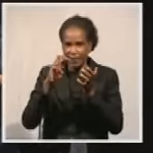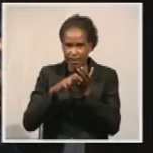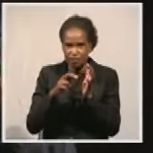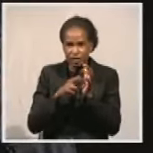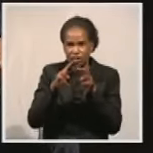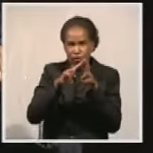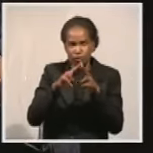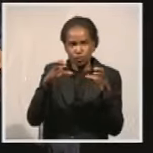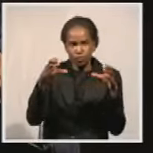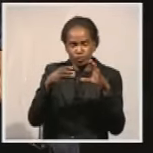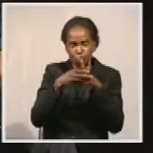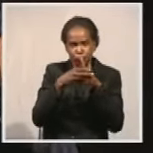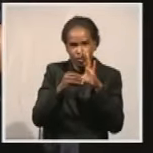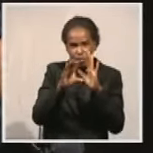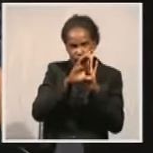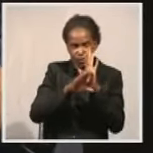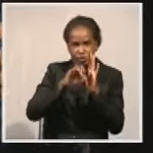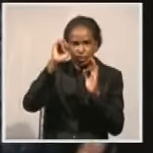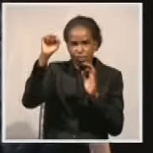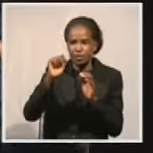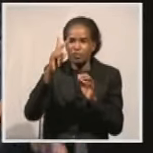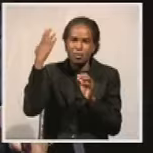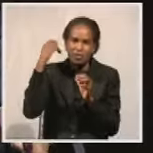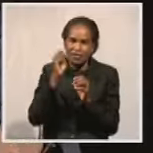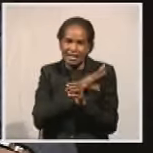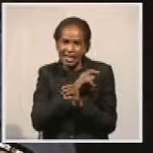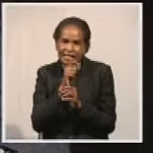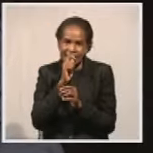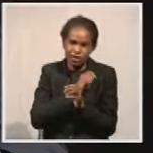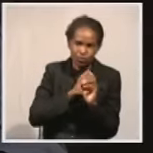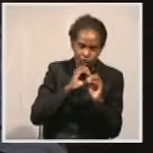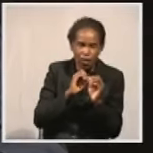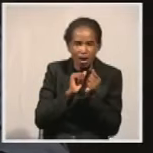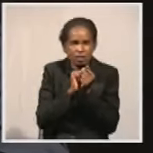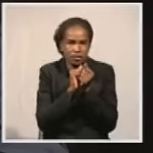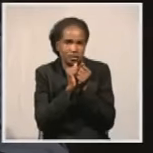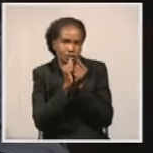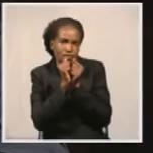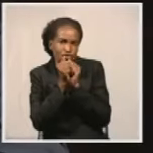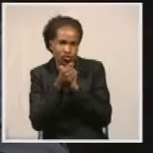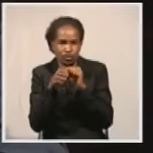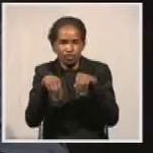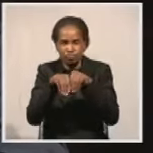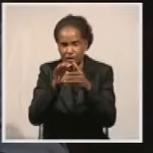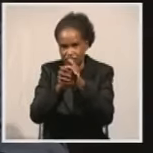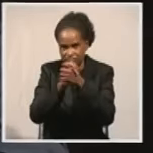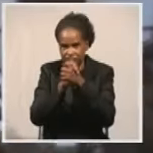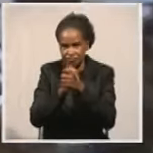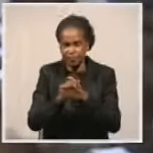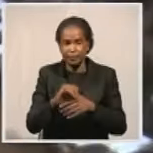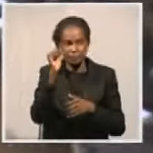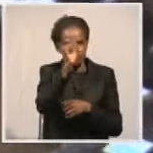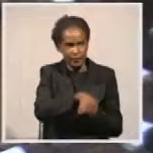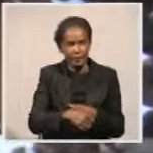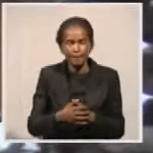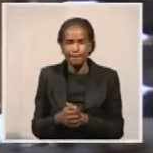that, that brought the confidence now in the rest of the parties that were involved in the negotiation. All right. Exactly. So going to